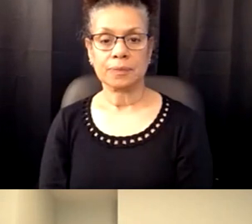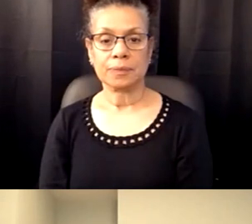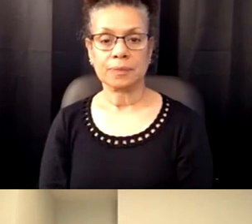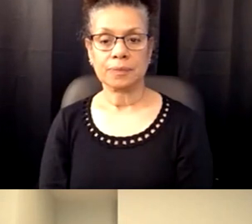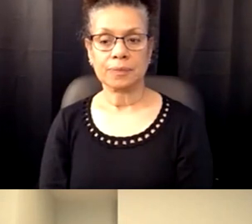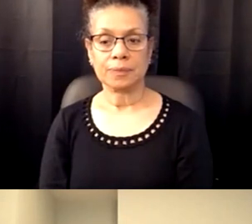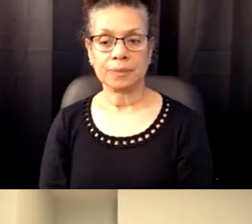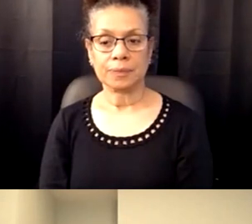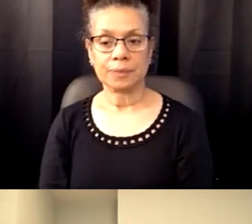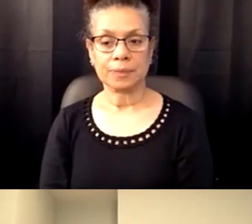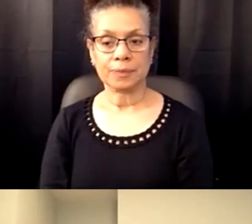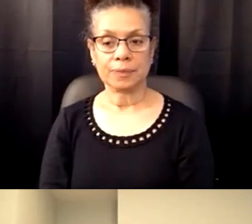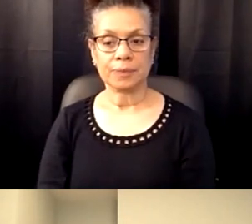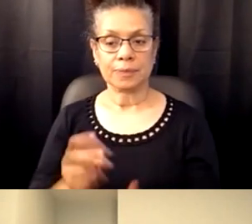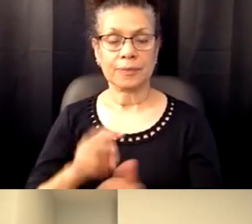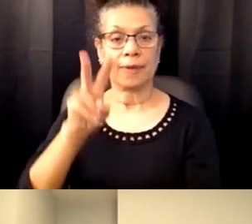good evening